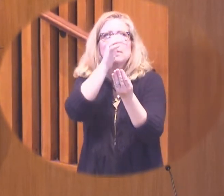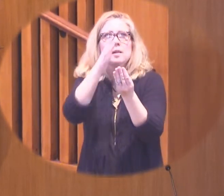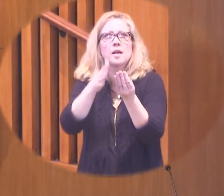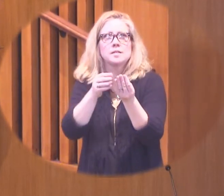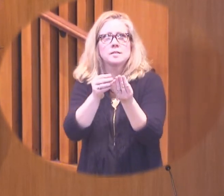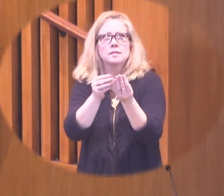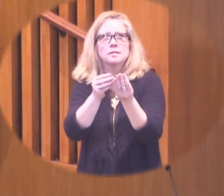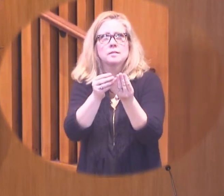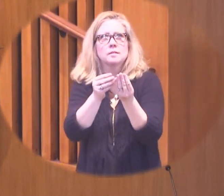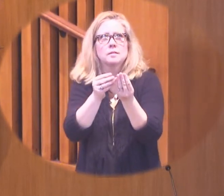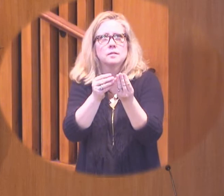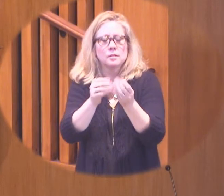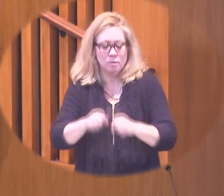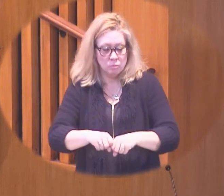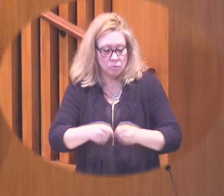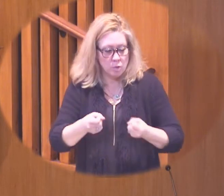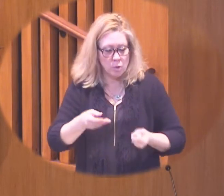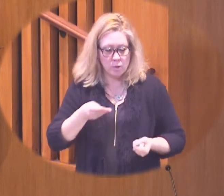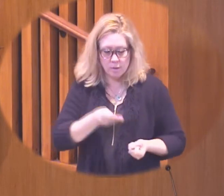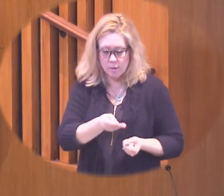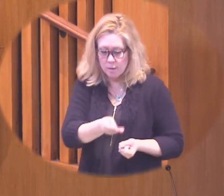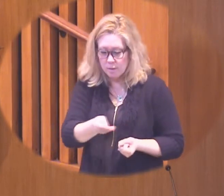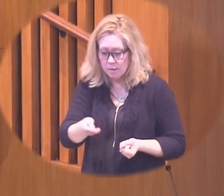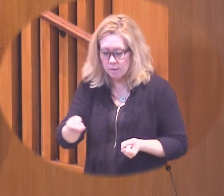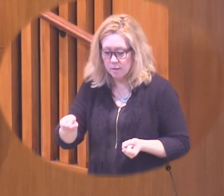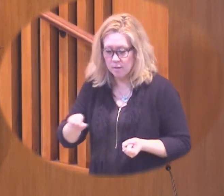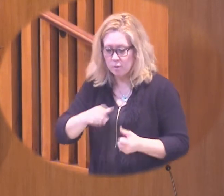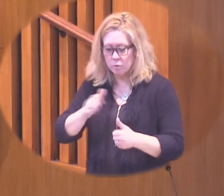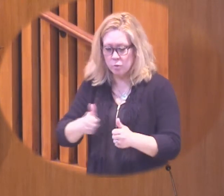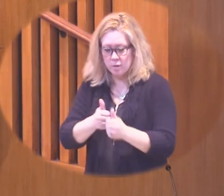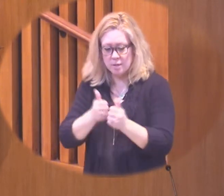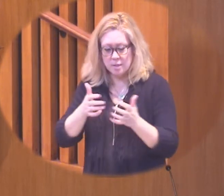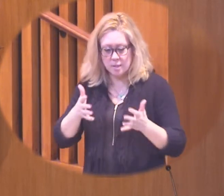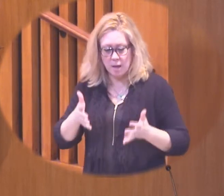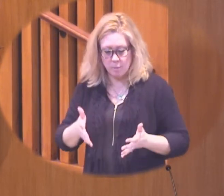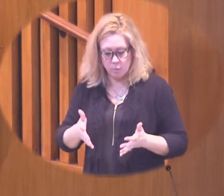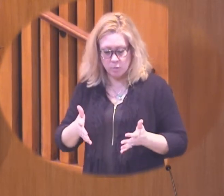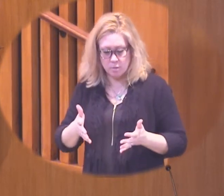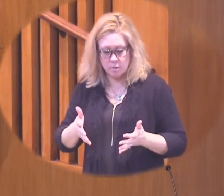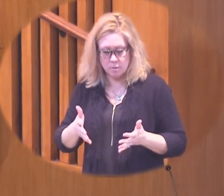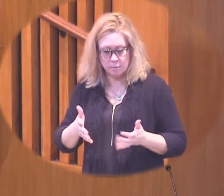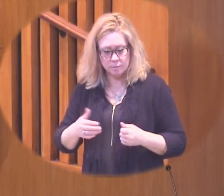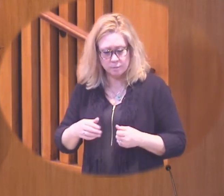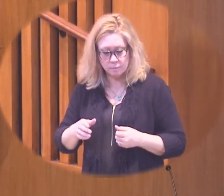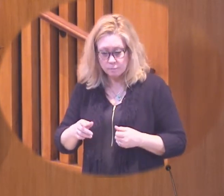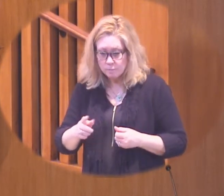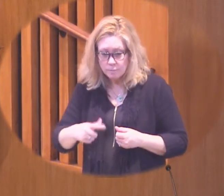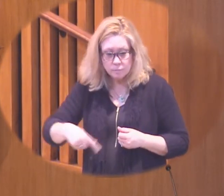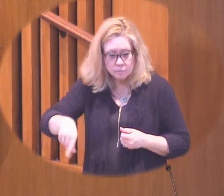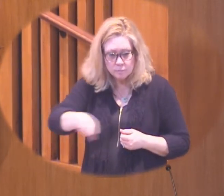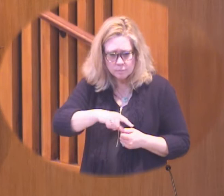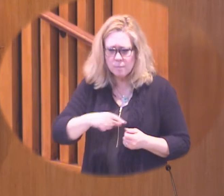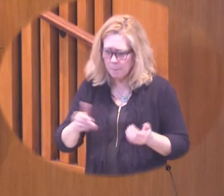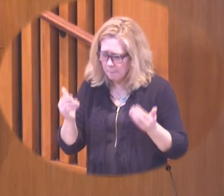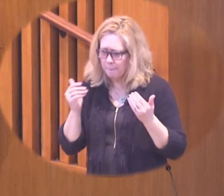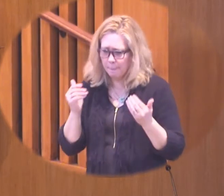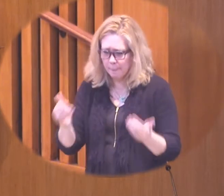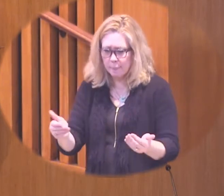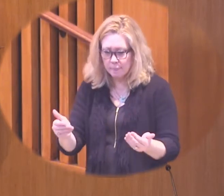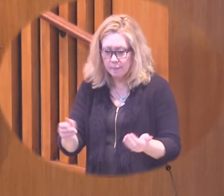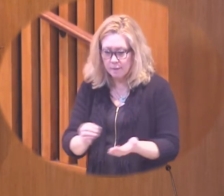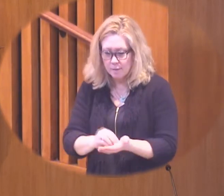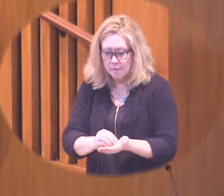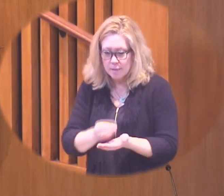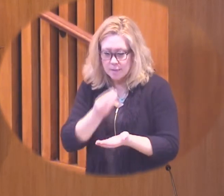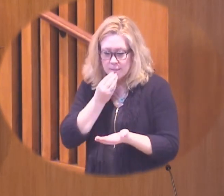blessing, broke the bread, and gave it to them, saying, "Take this, all of